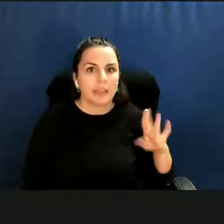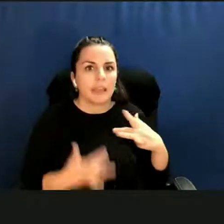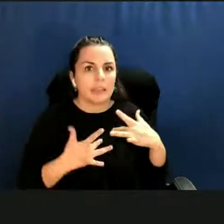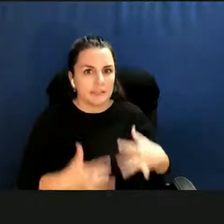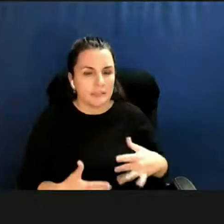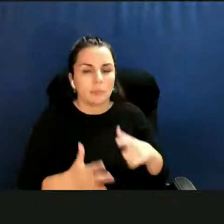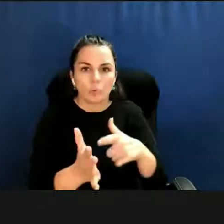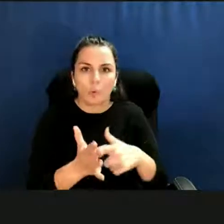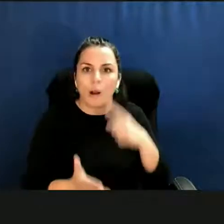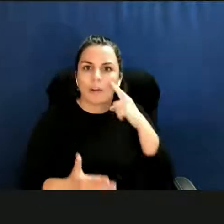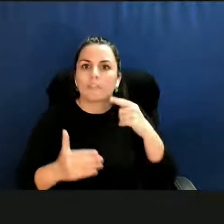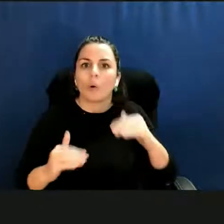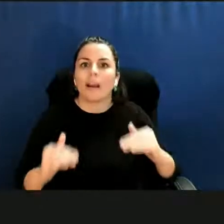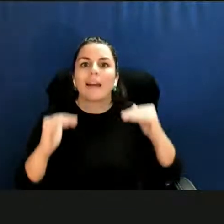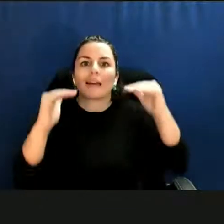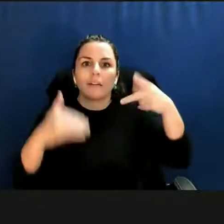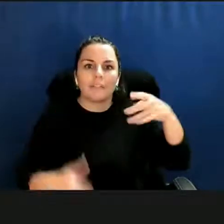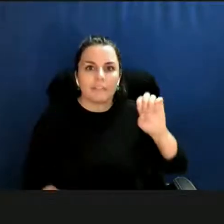3 trials.